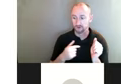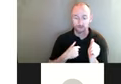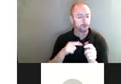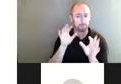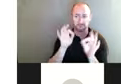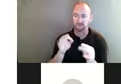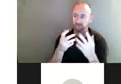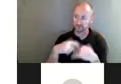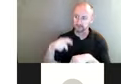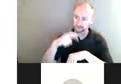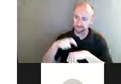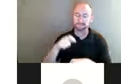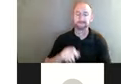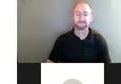time.